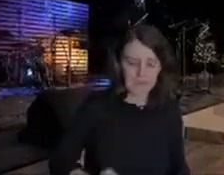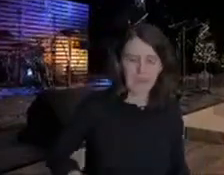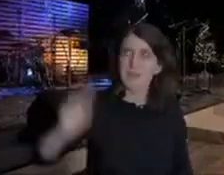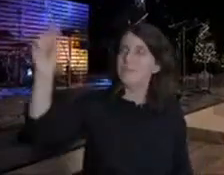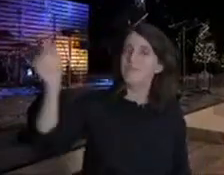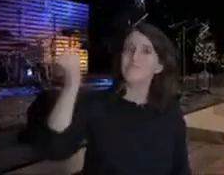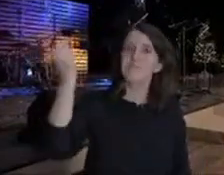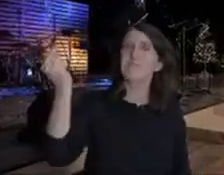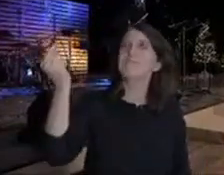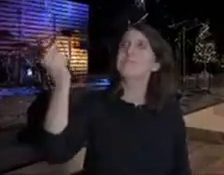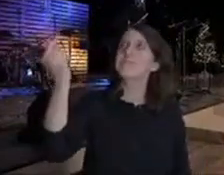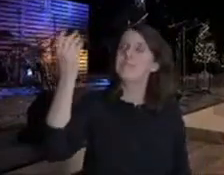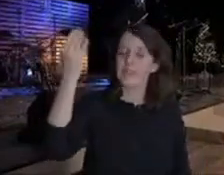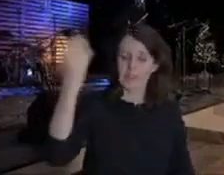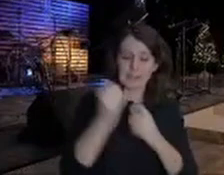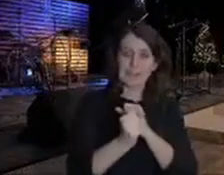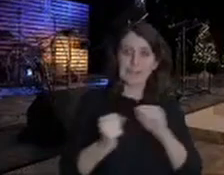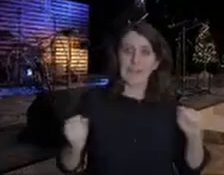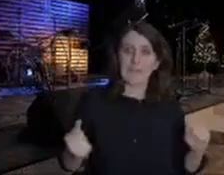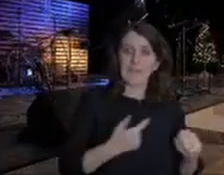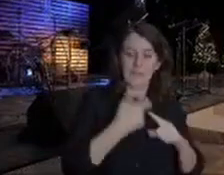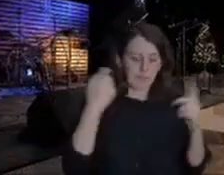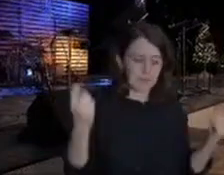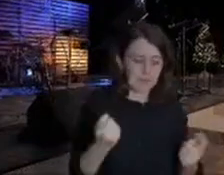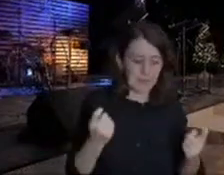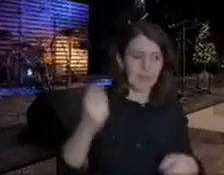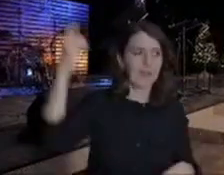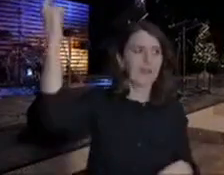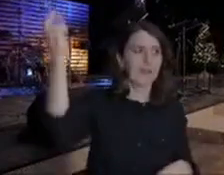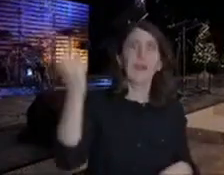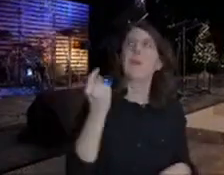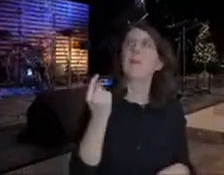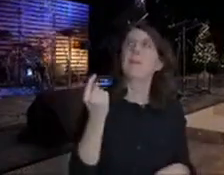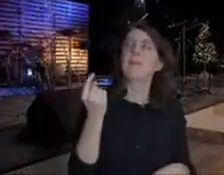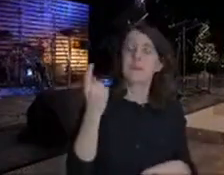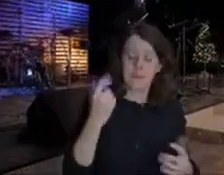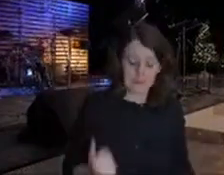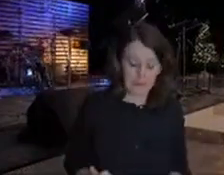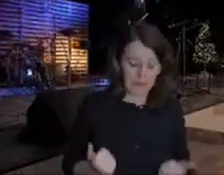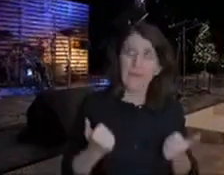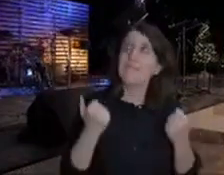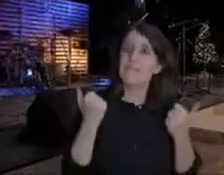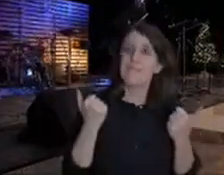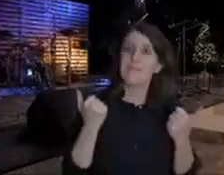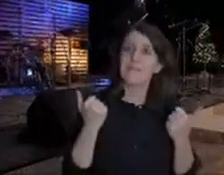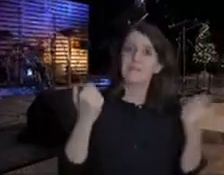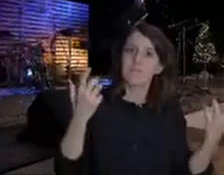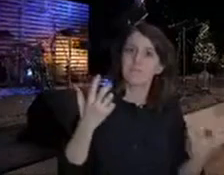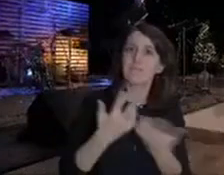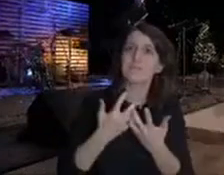who saves us from our sins, and he is the one who came to live the life that you called him to